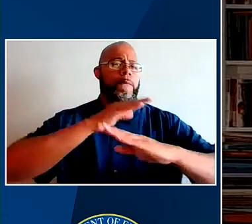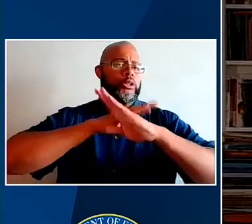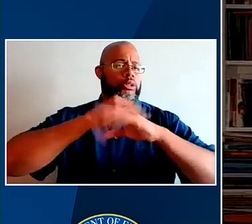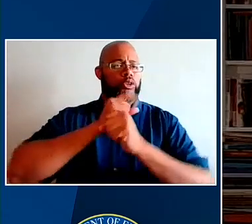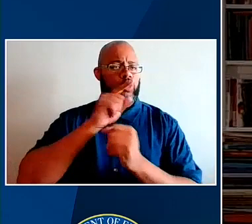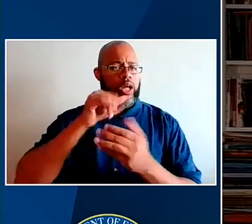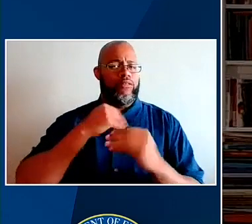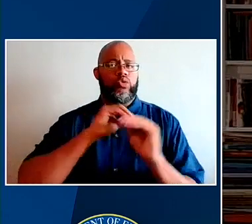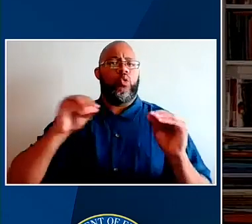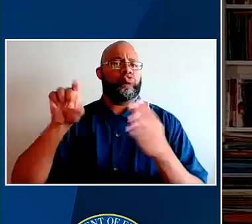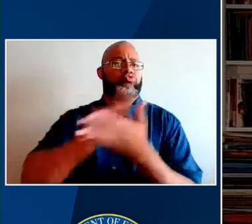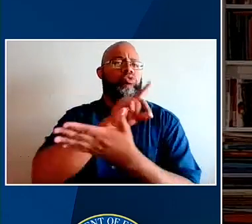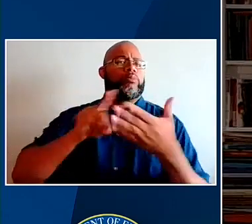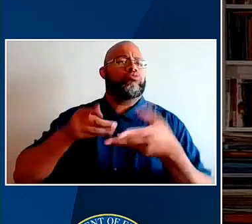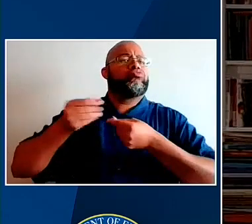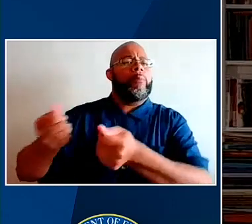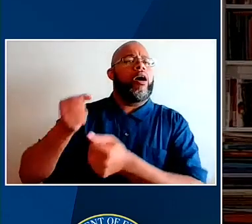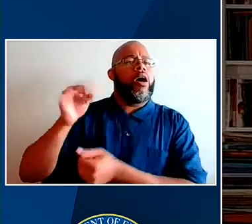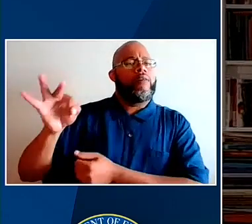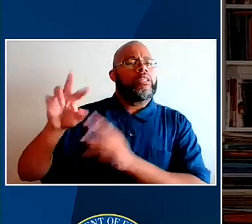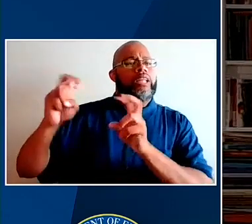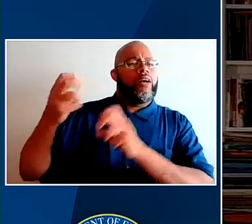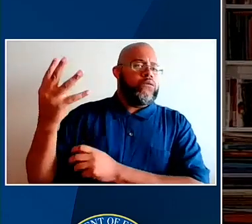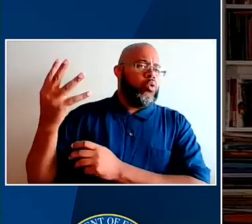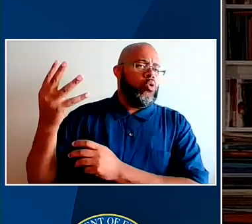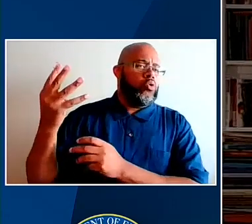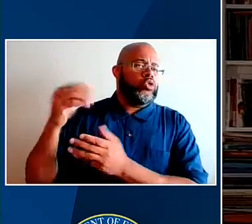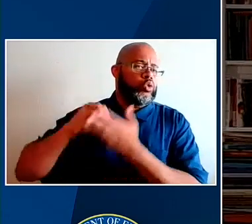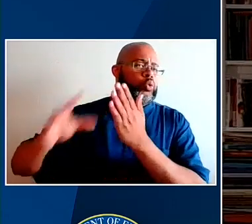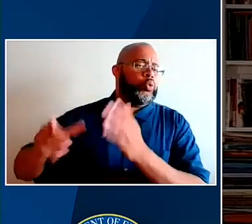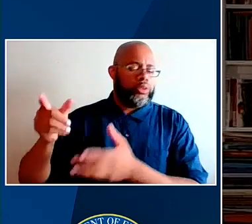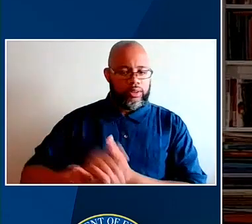no discriminatory treatment of students receiving aid.